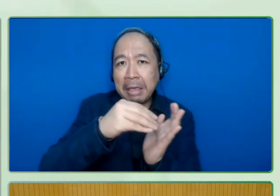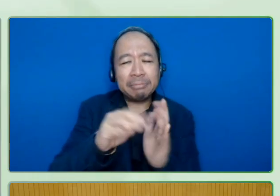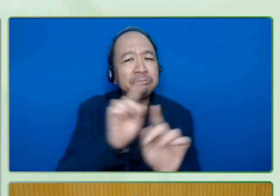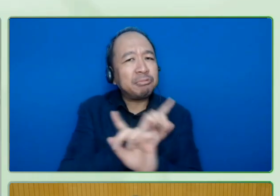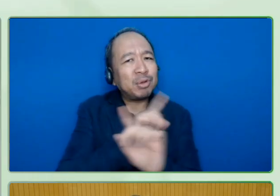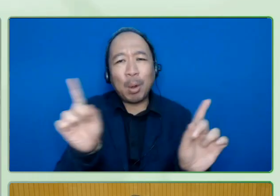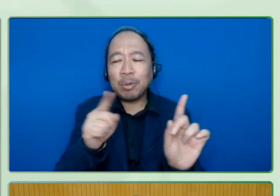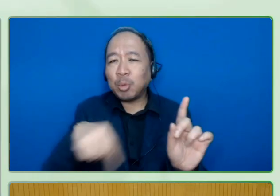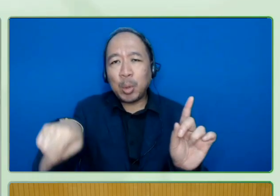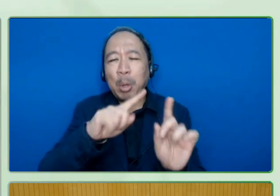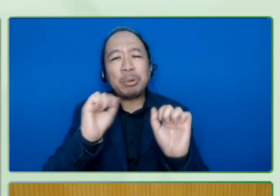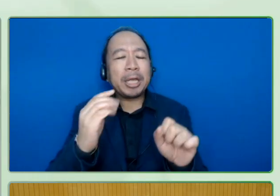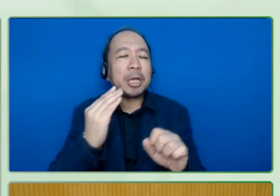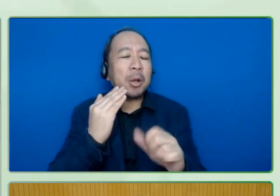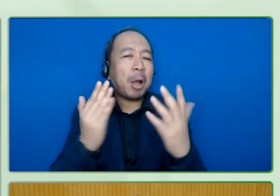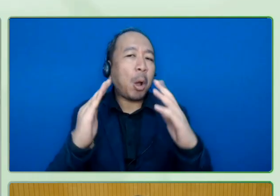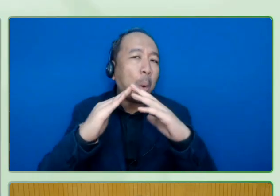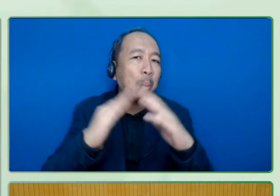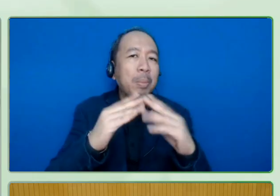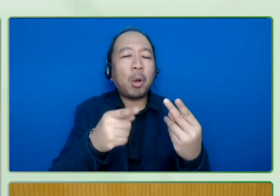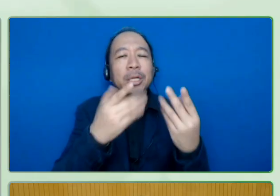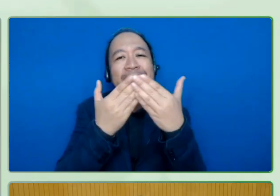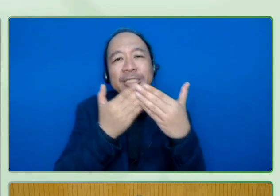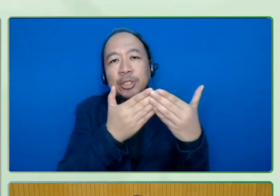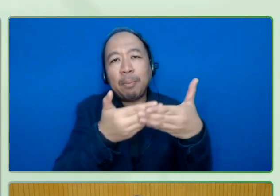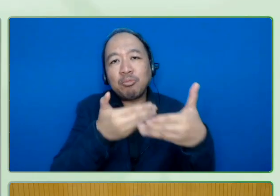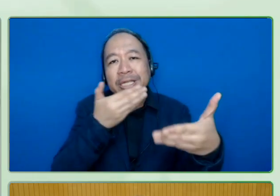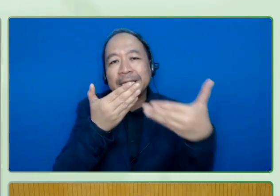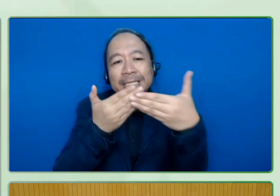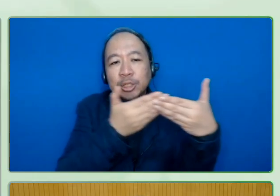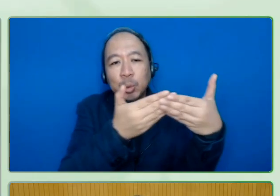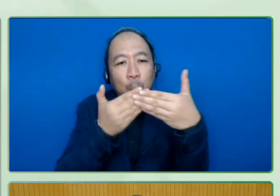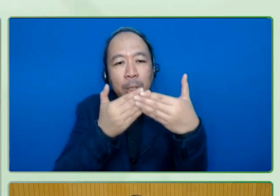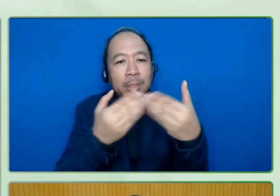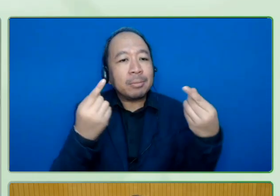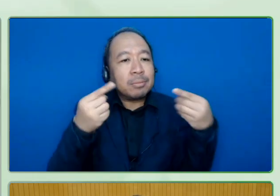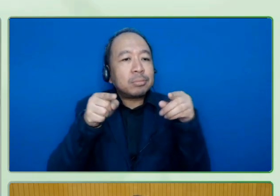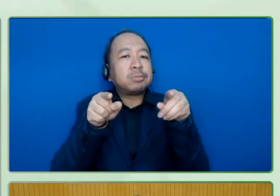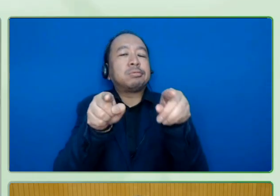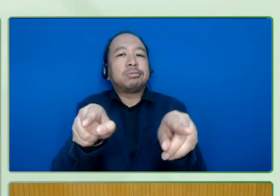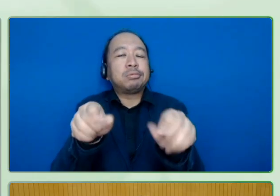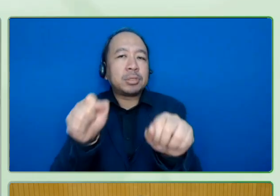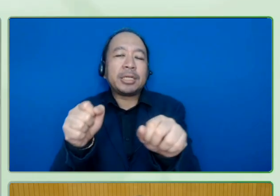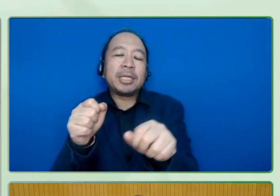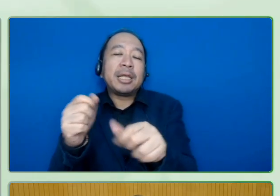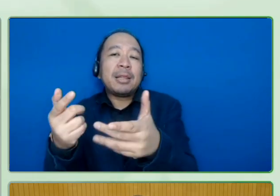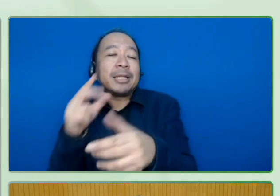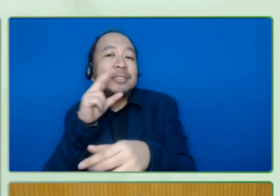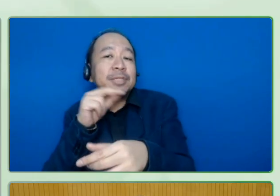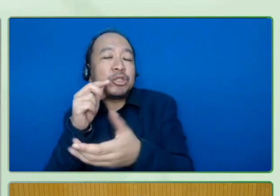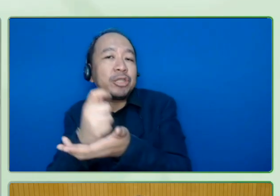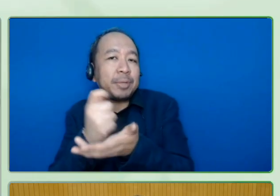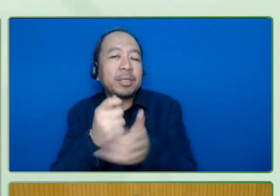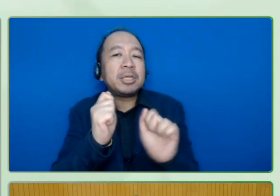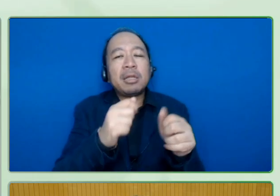in preschools, alongside speech therapy, not instead of it, you know. You can practice at home with your child. Child can play it alone, as you